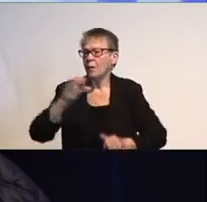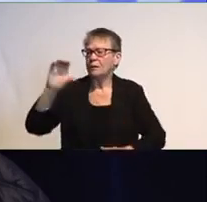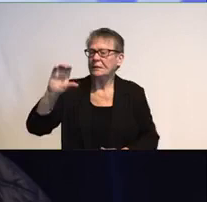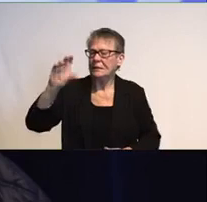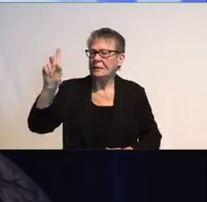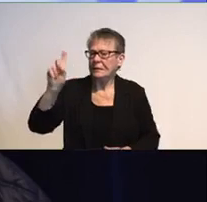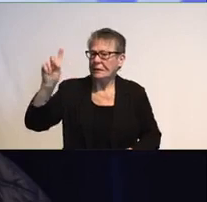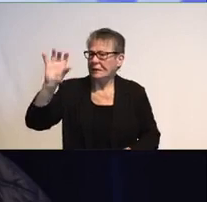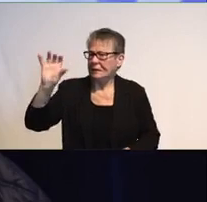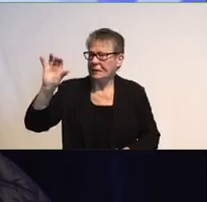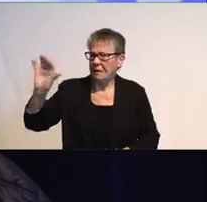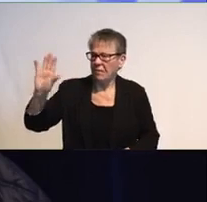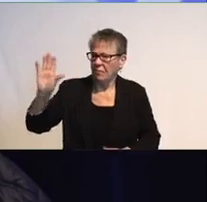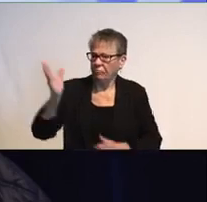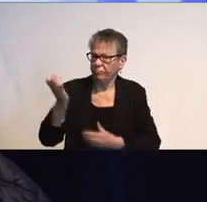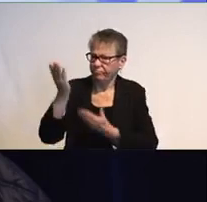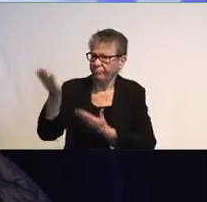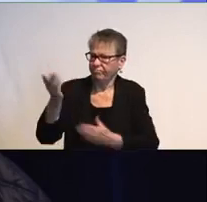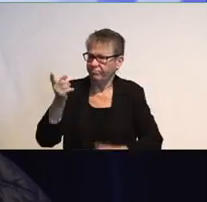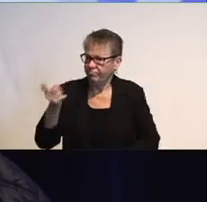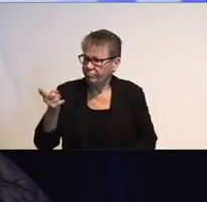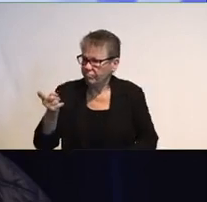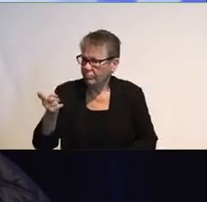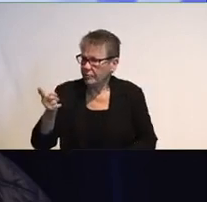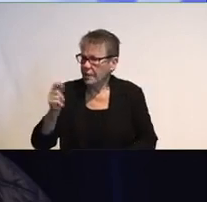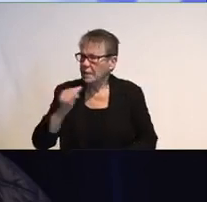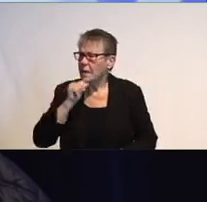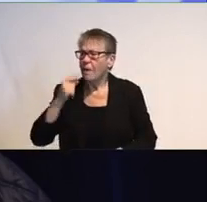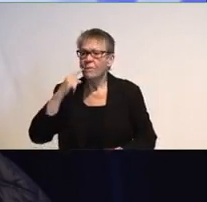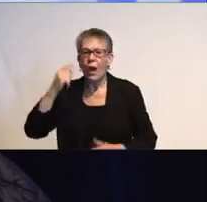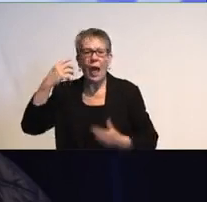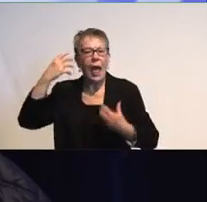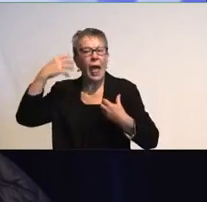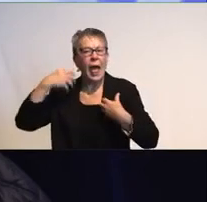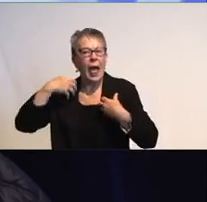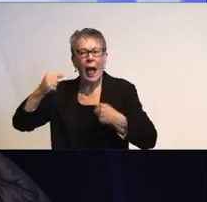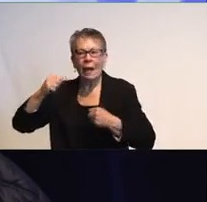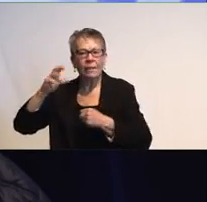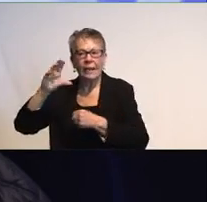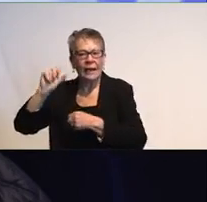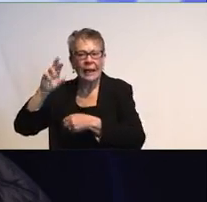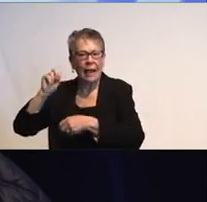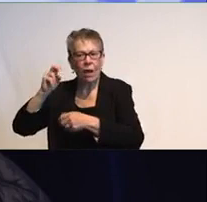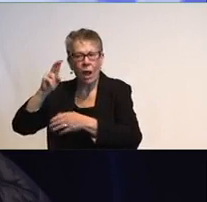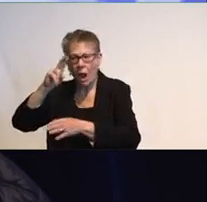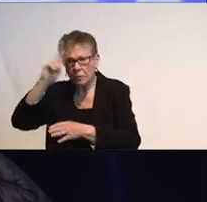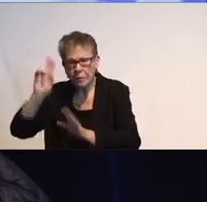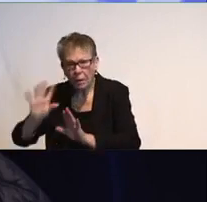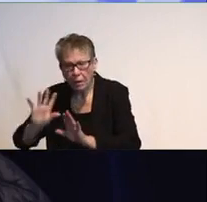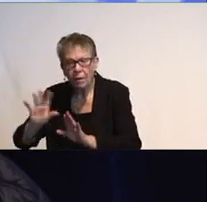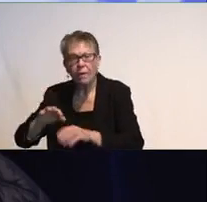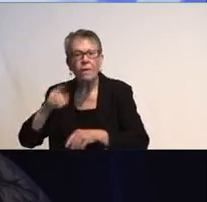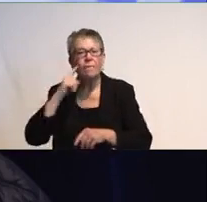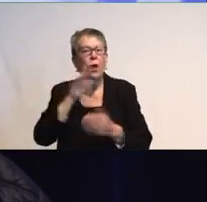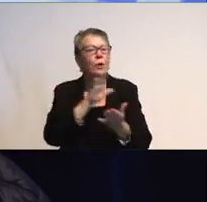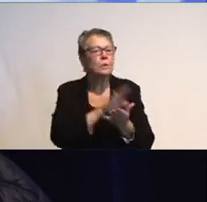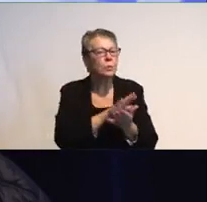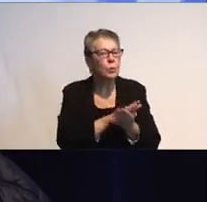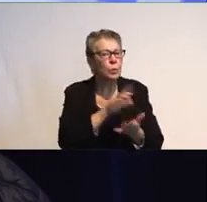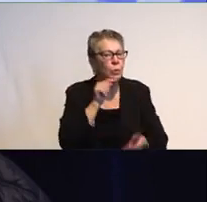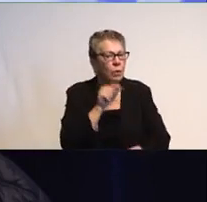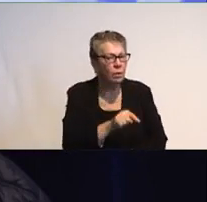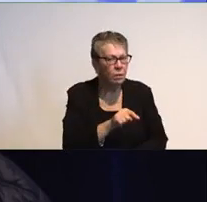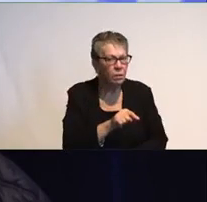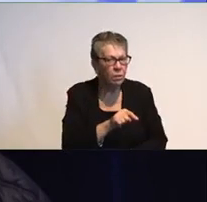not apply to healthcare settings. The guidance continues to recommend optimal quarantine